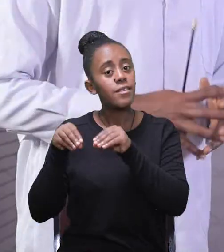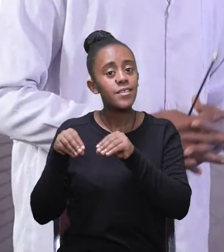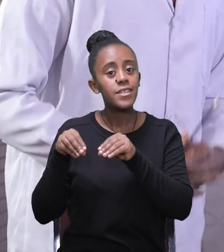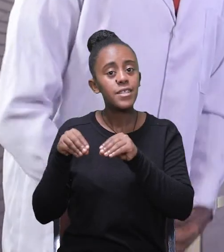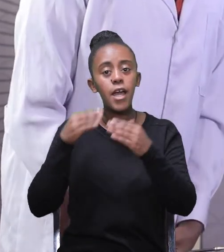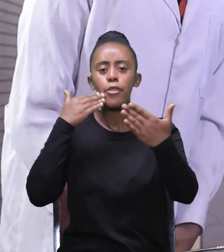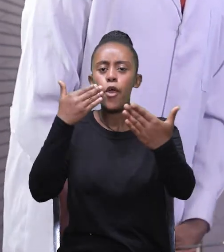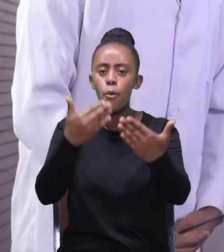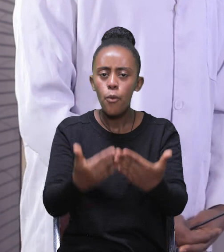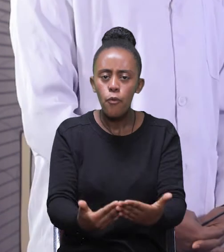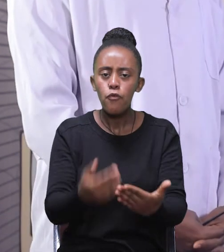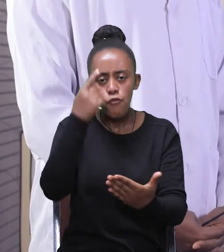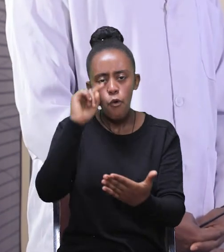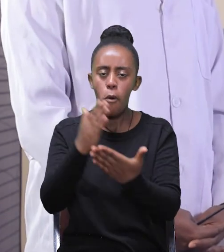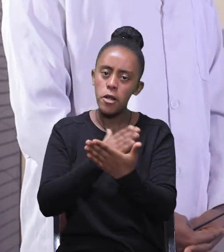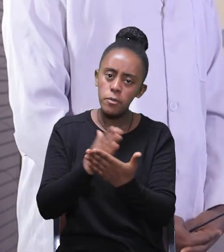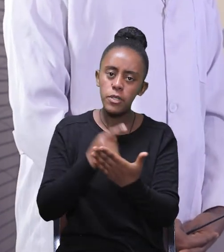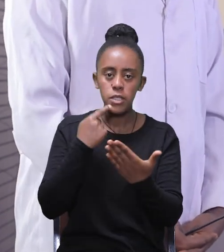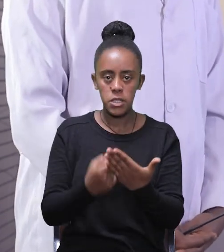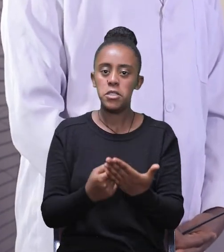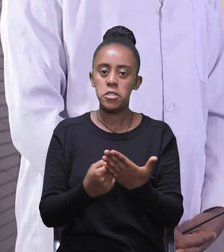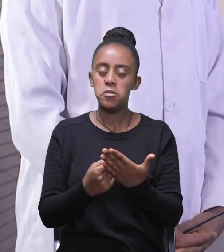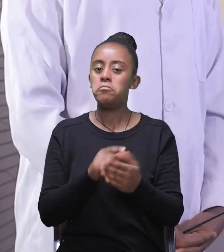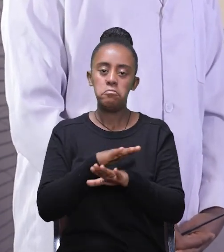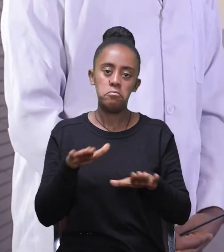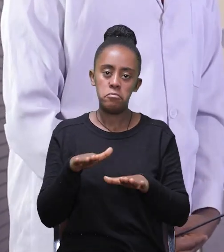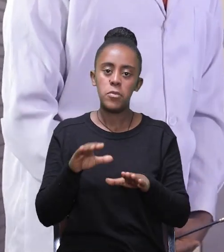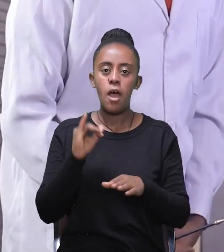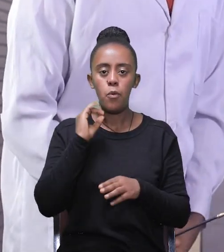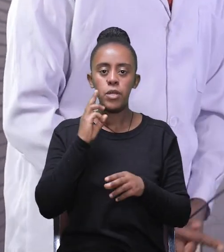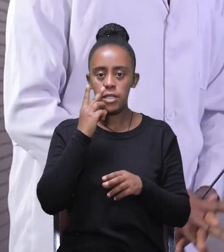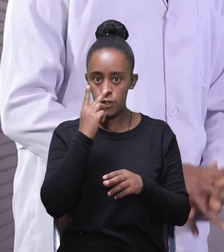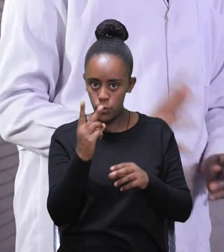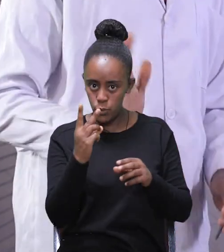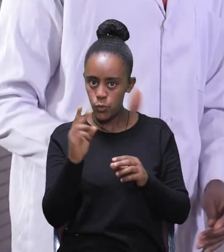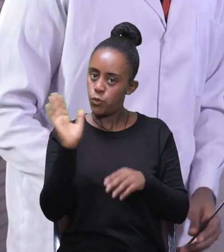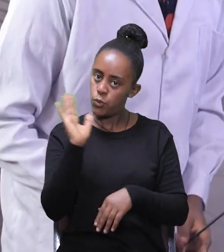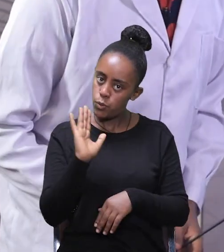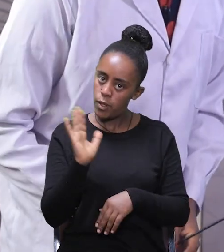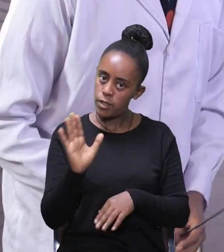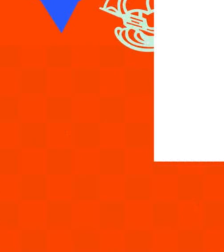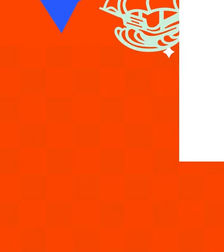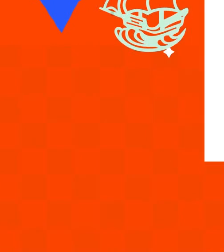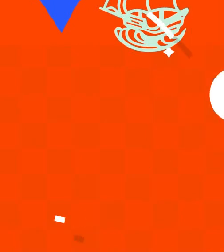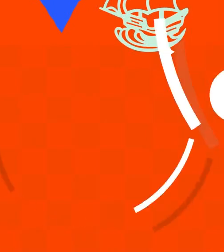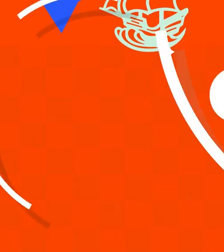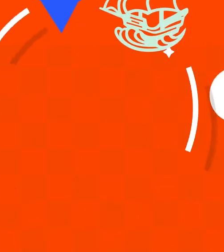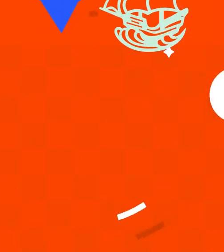today. Thank you for your participation. This is all about for today. I will see you next time. Goodbye, students.